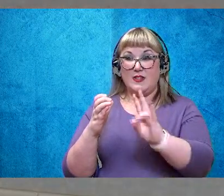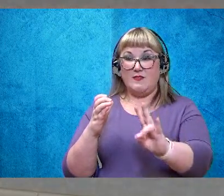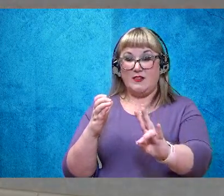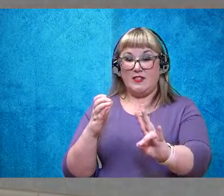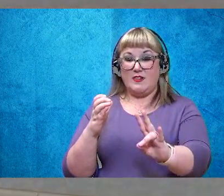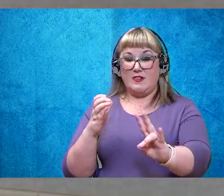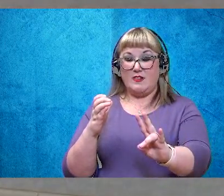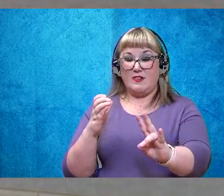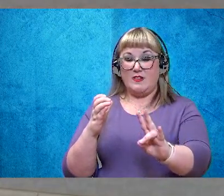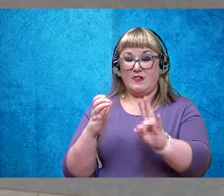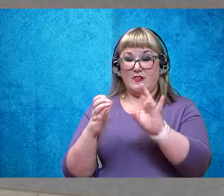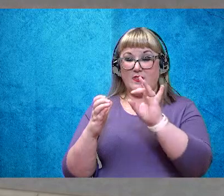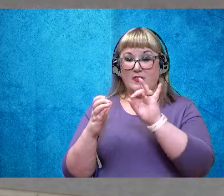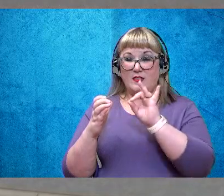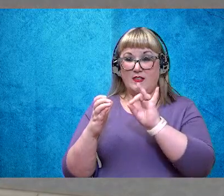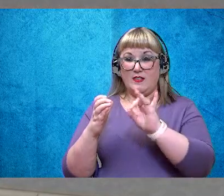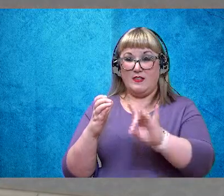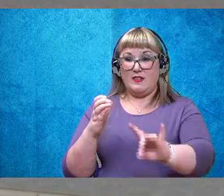7,